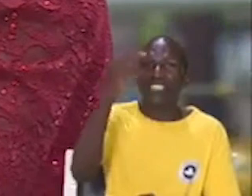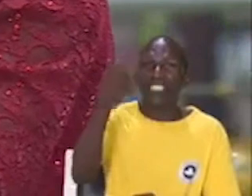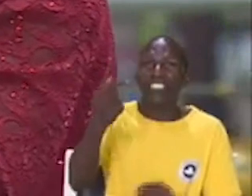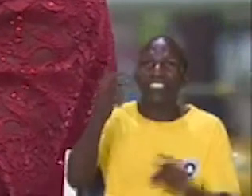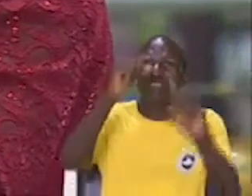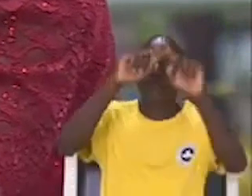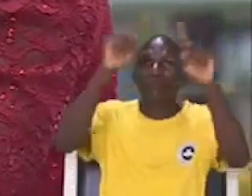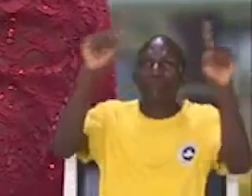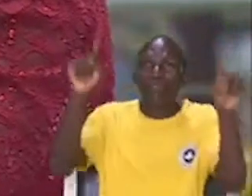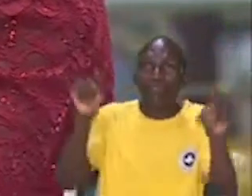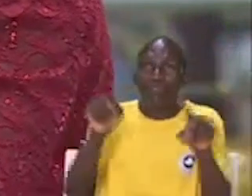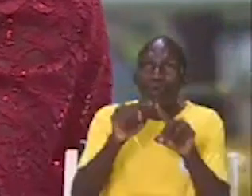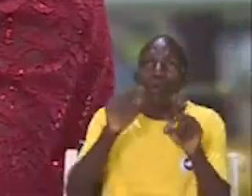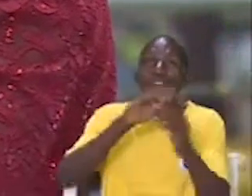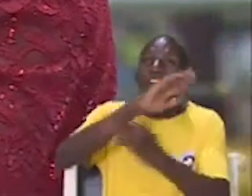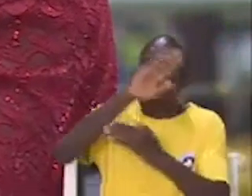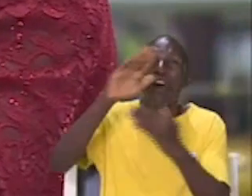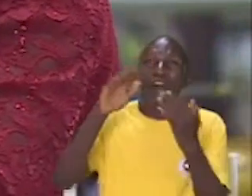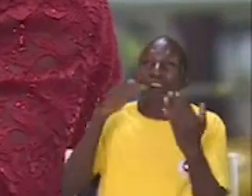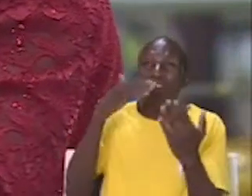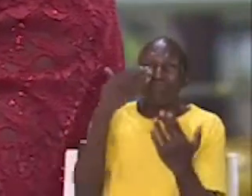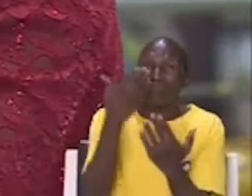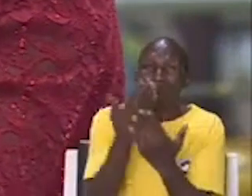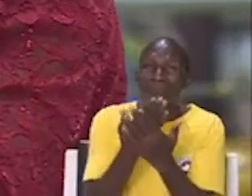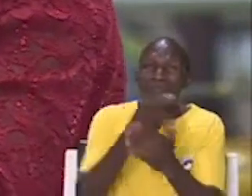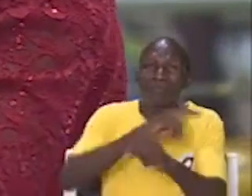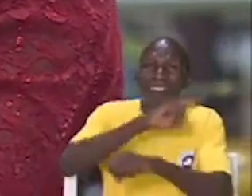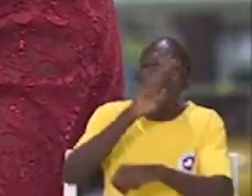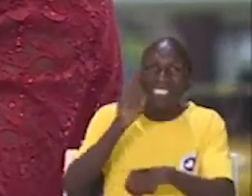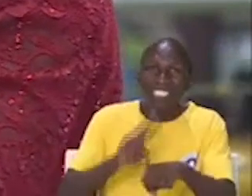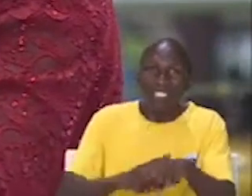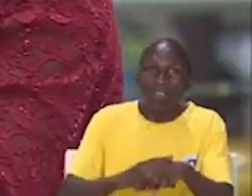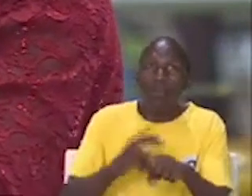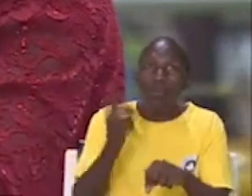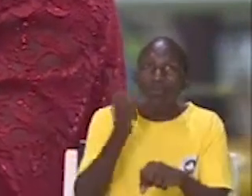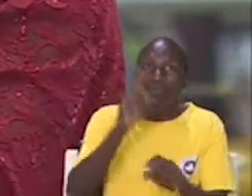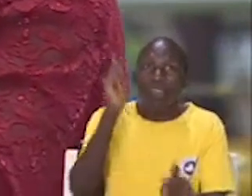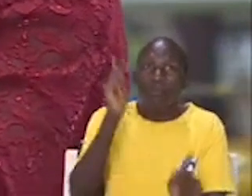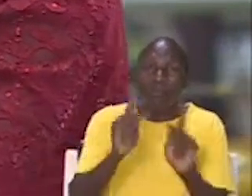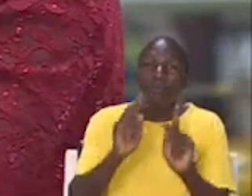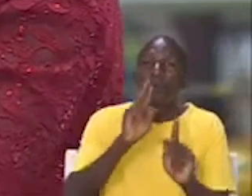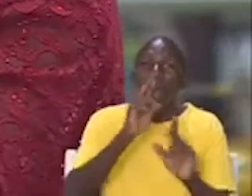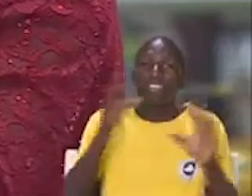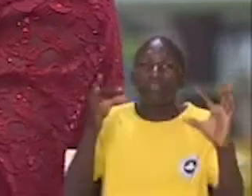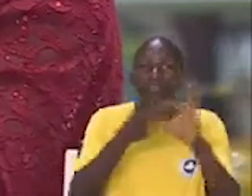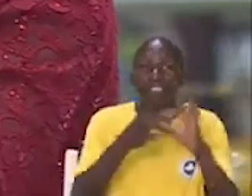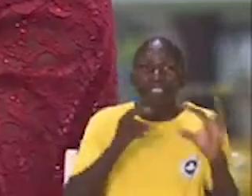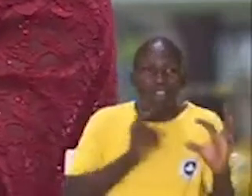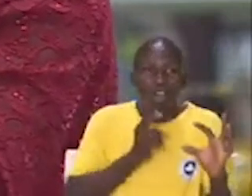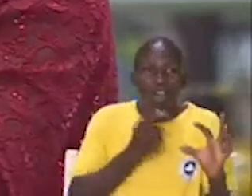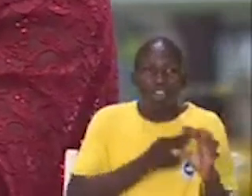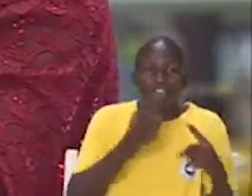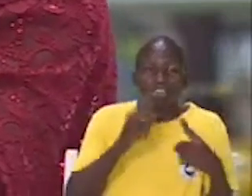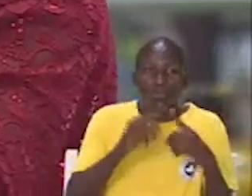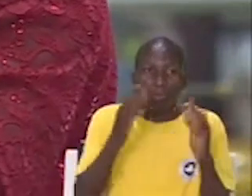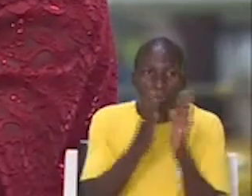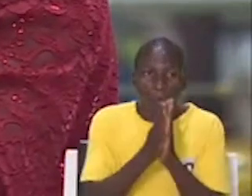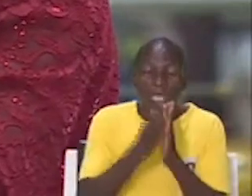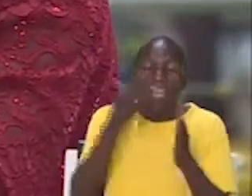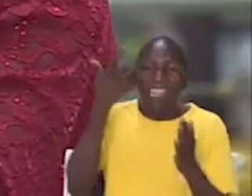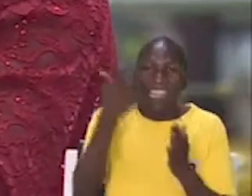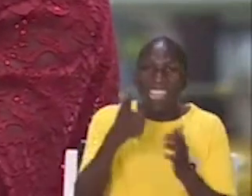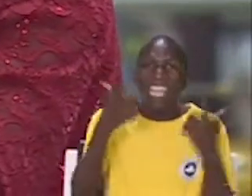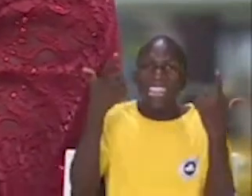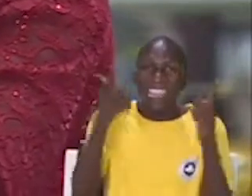in every nation where there is somebody joining us to pray, let the covenant of the Redeemed